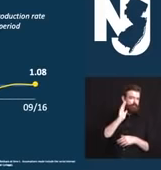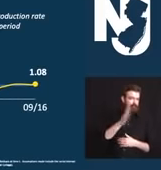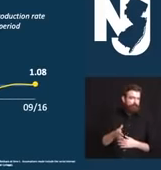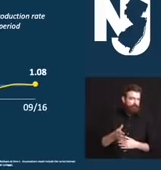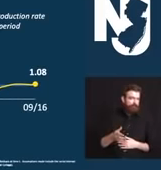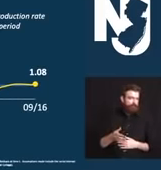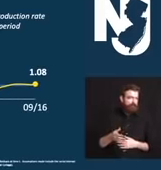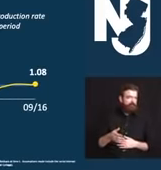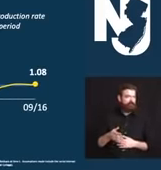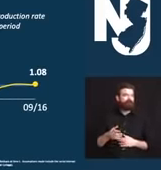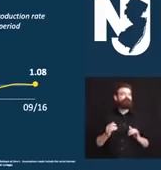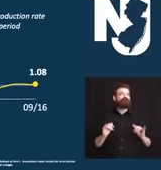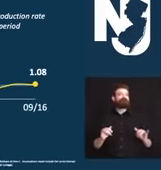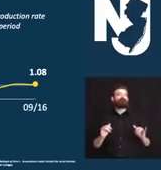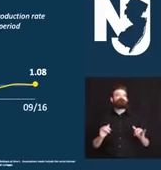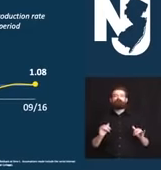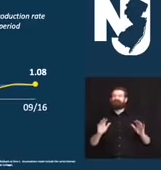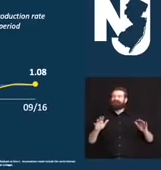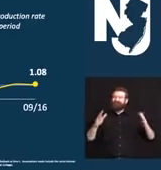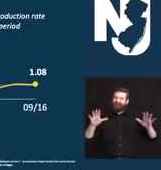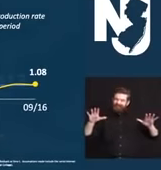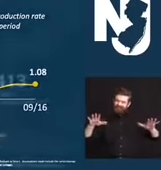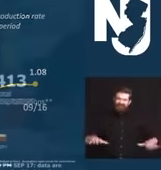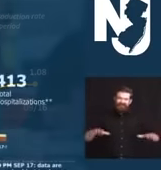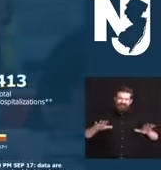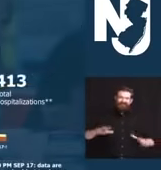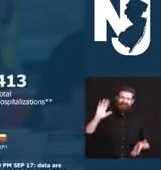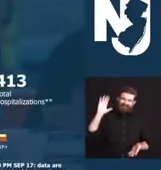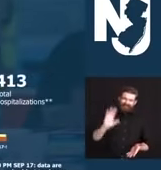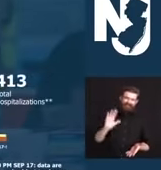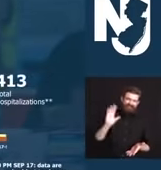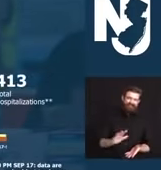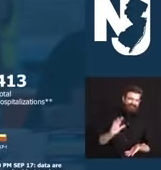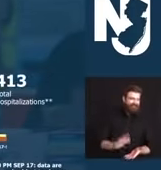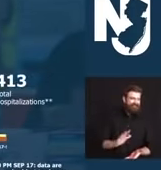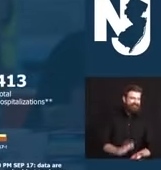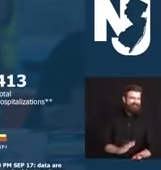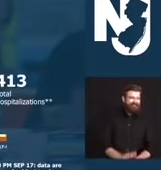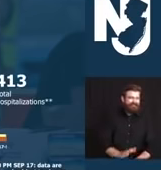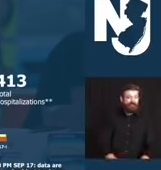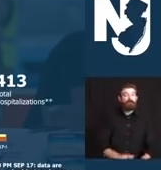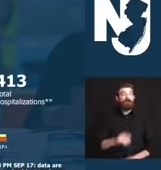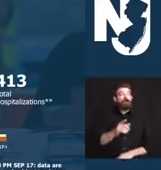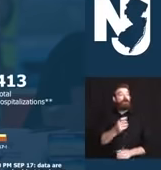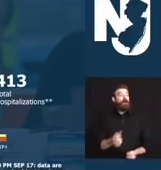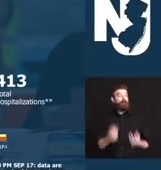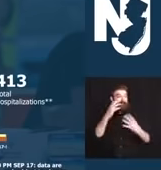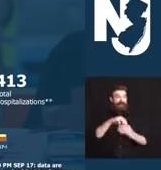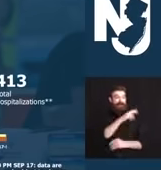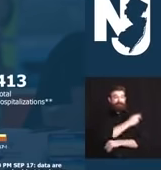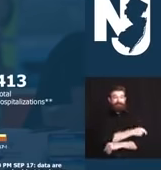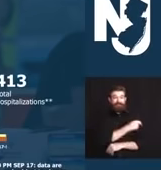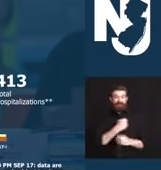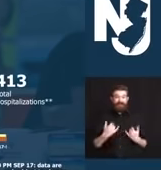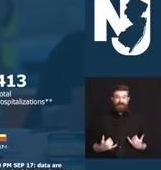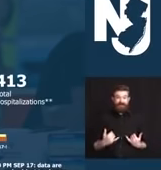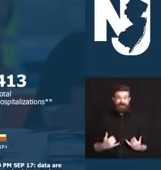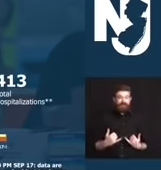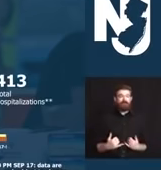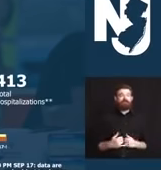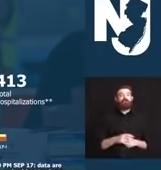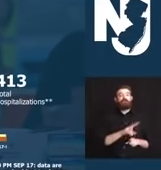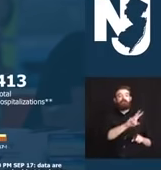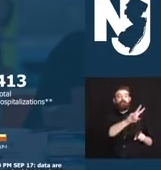under 1. In our hospitals, combination of 221 known COVID positive patients, another